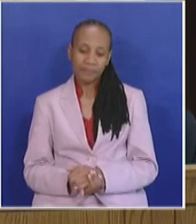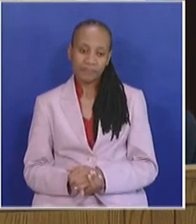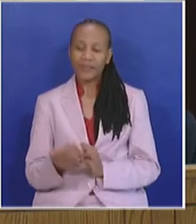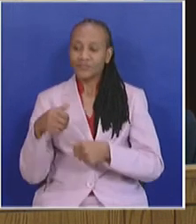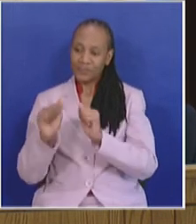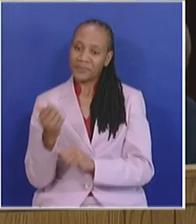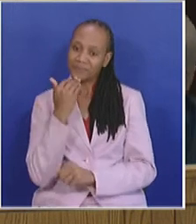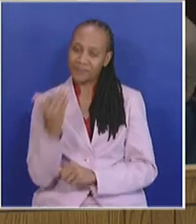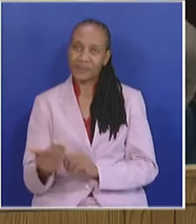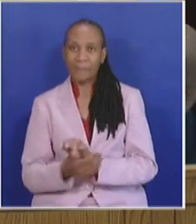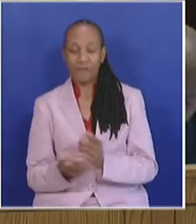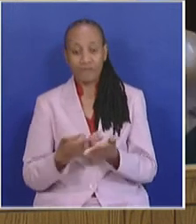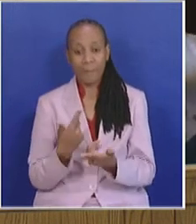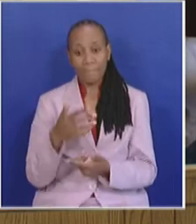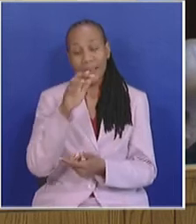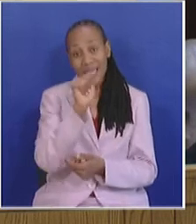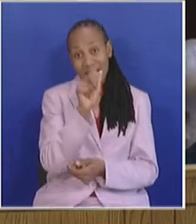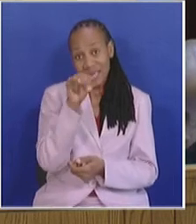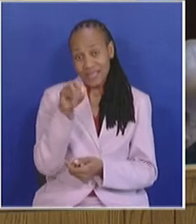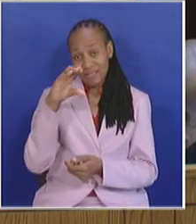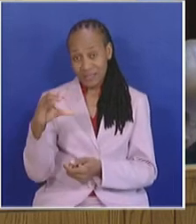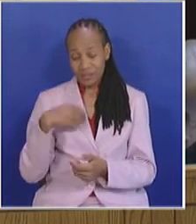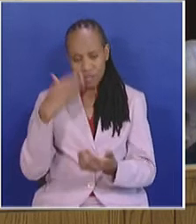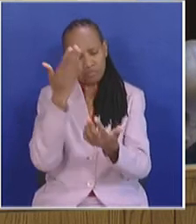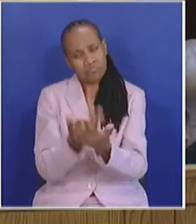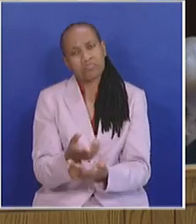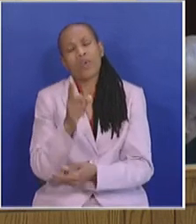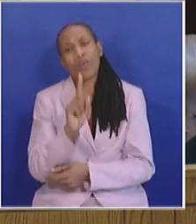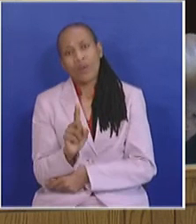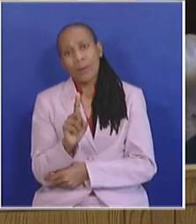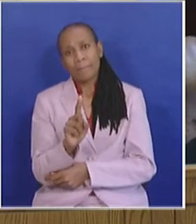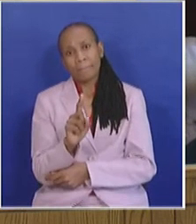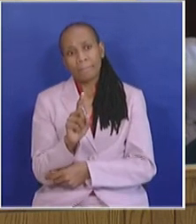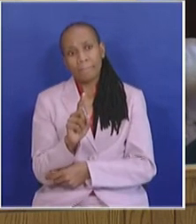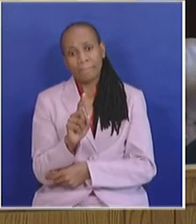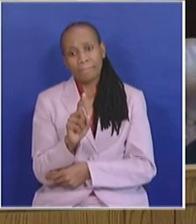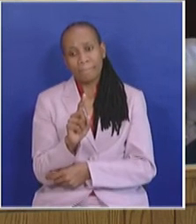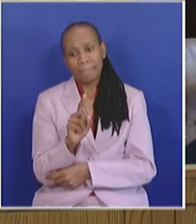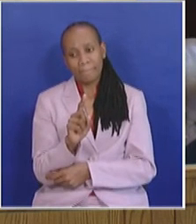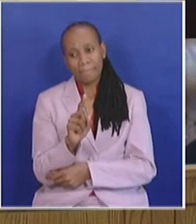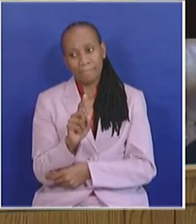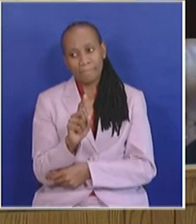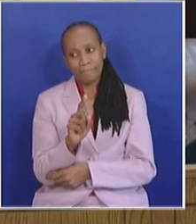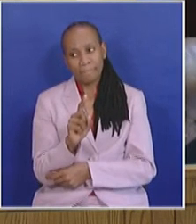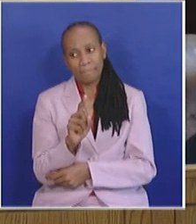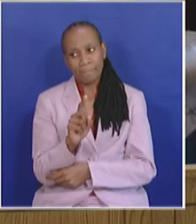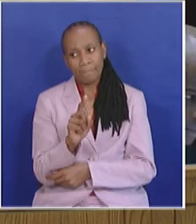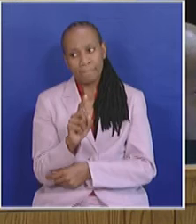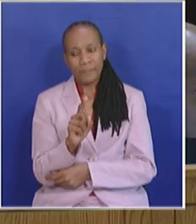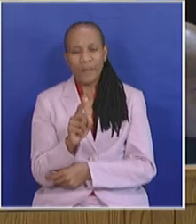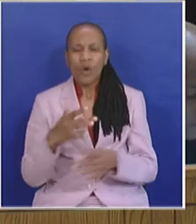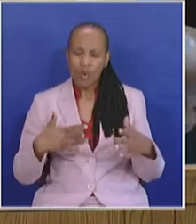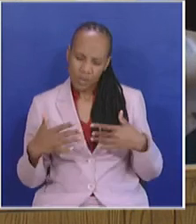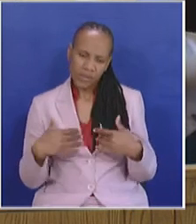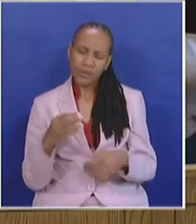Thank you, Chairperson. On behalf of the ANC, I hereby move without notice that the Council notes with utmost concern